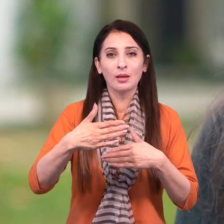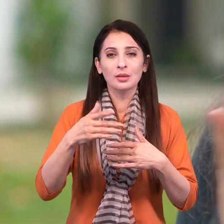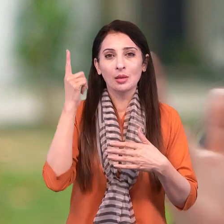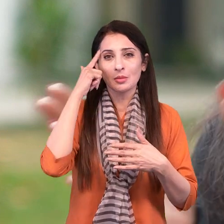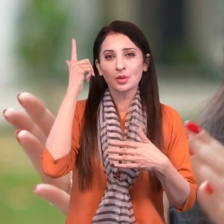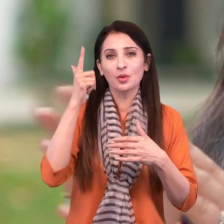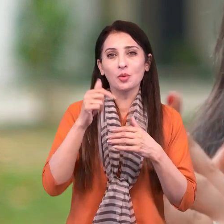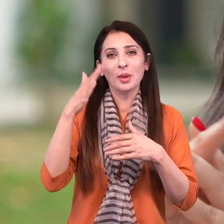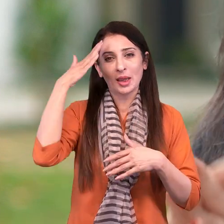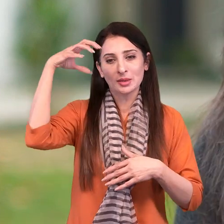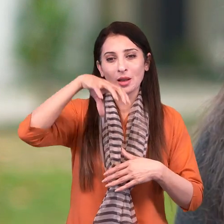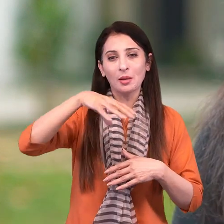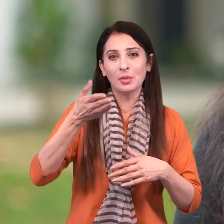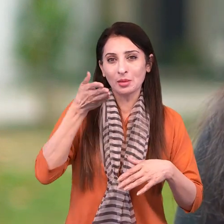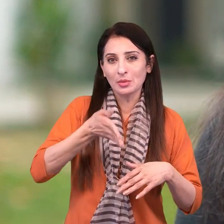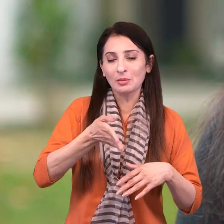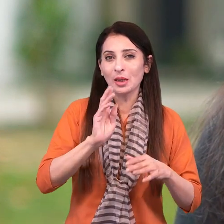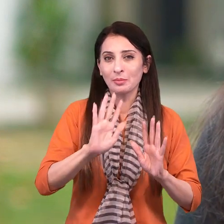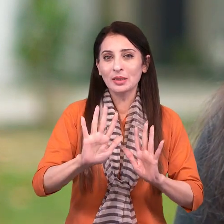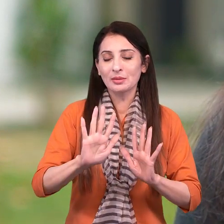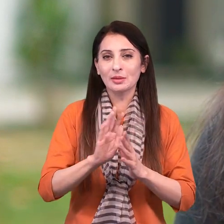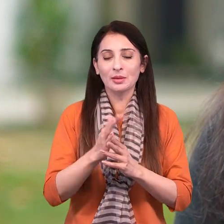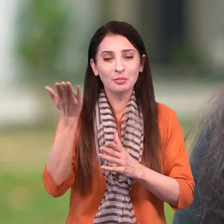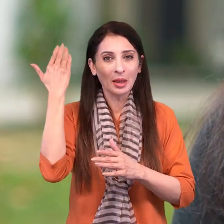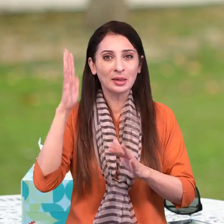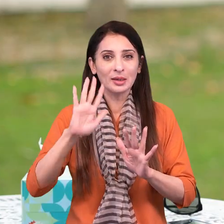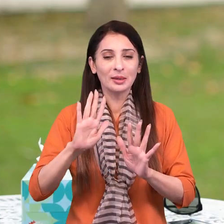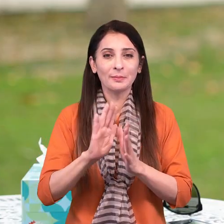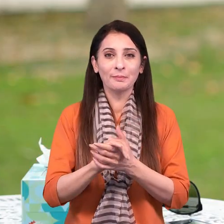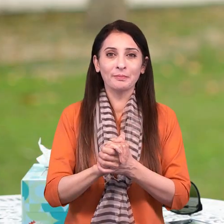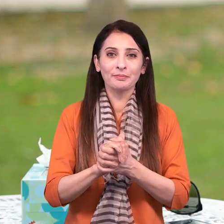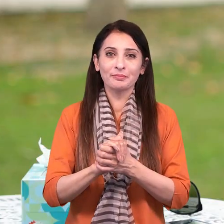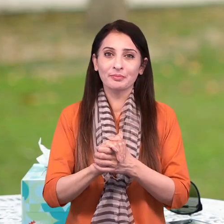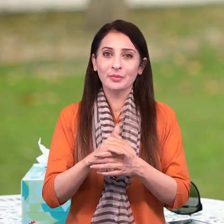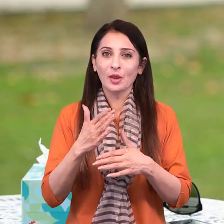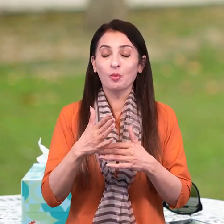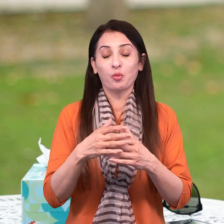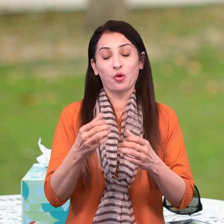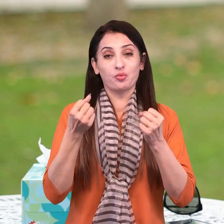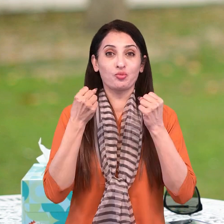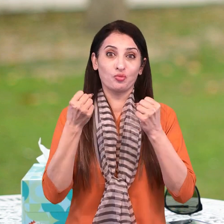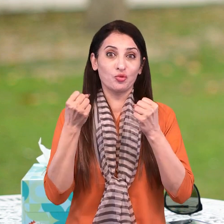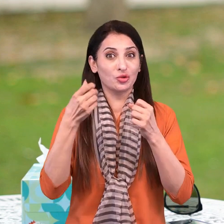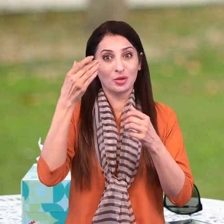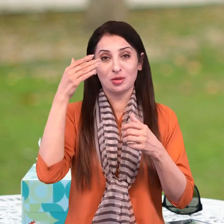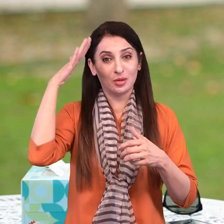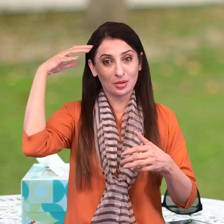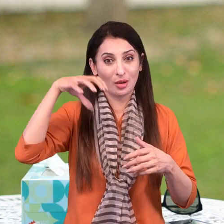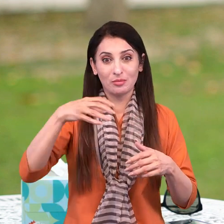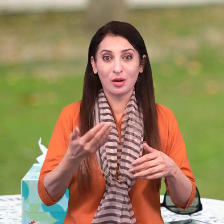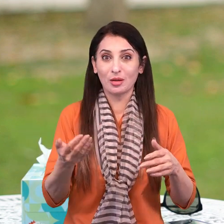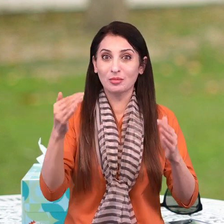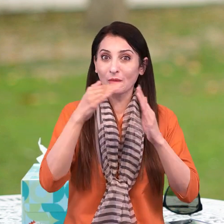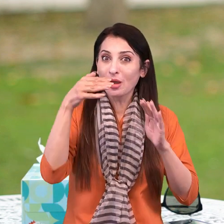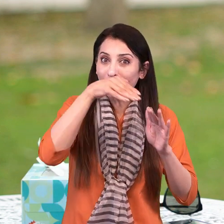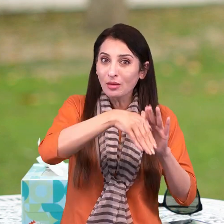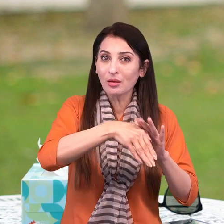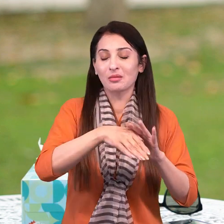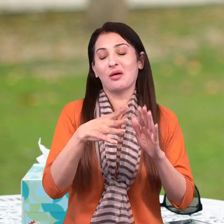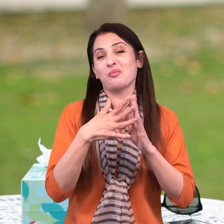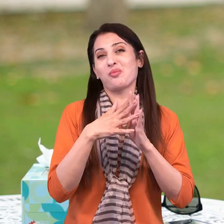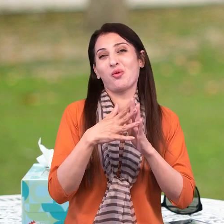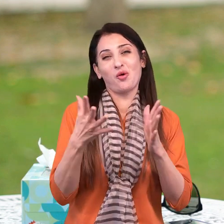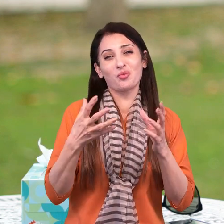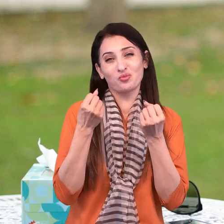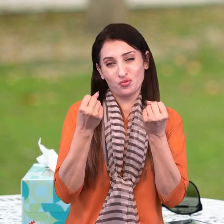Then that's the time when I was living in Islamabad, and very difficult to live in Islamabad then because of my pollen